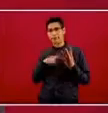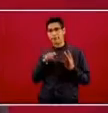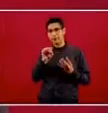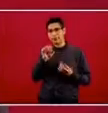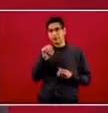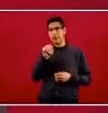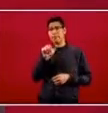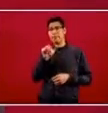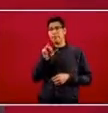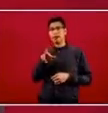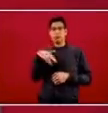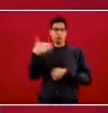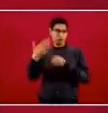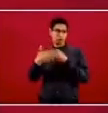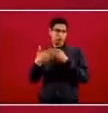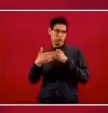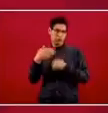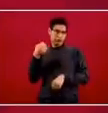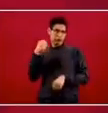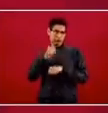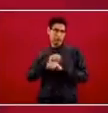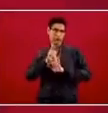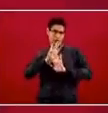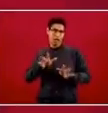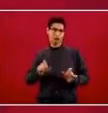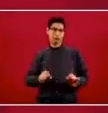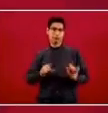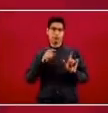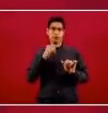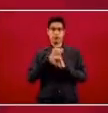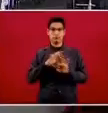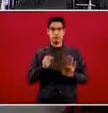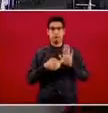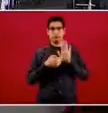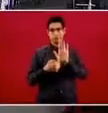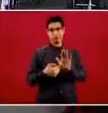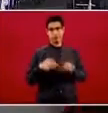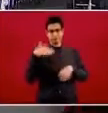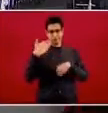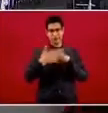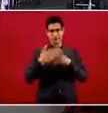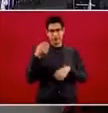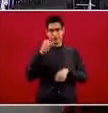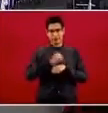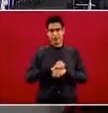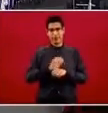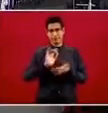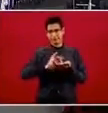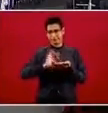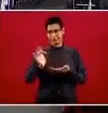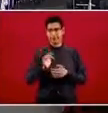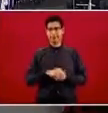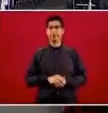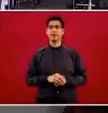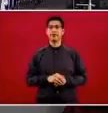And we already have it, but we would like to make an official presentation, so we will do that next week.